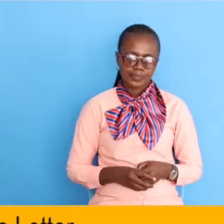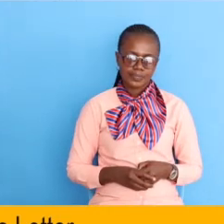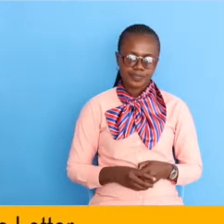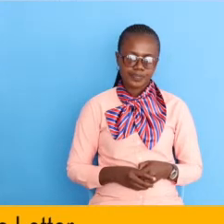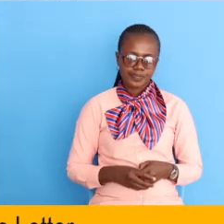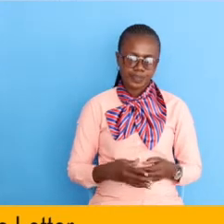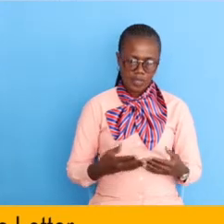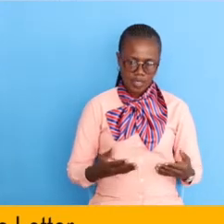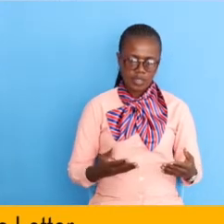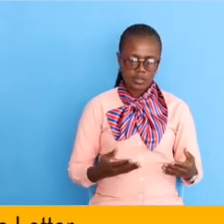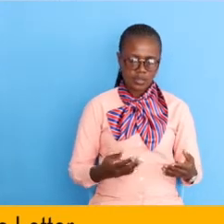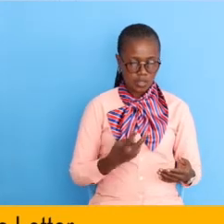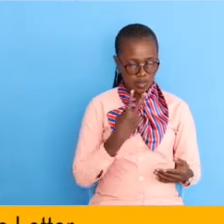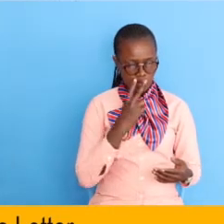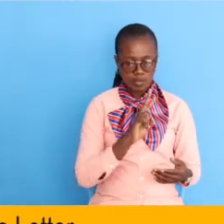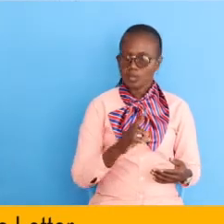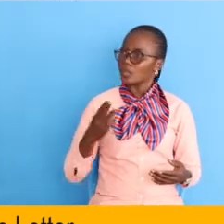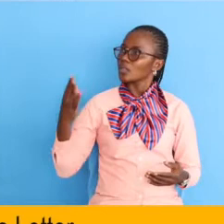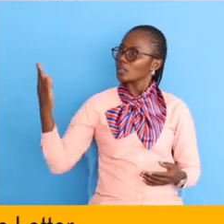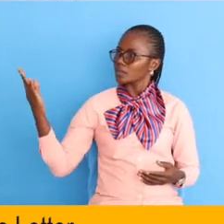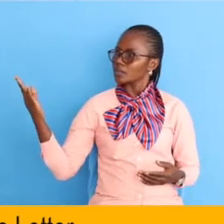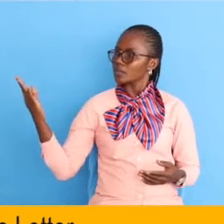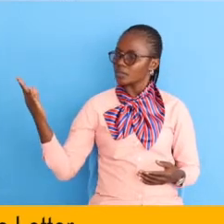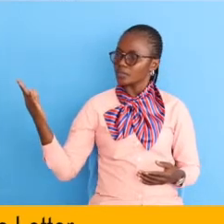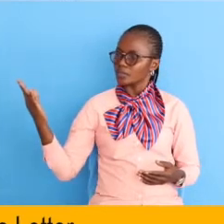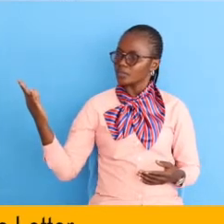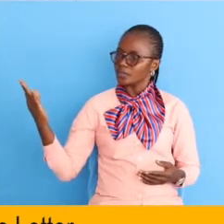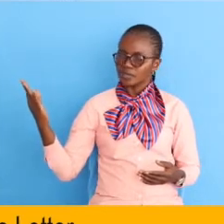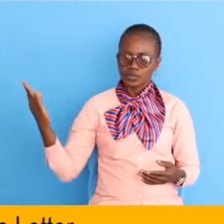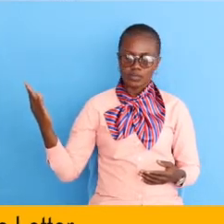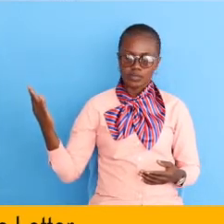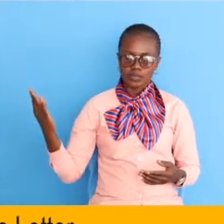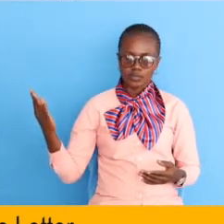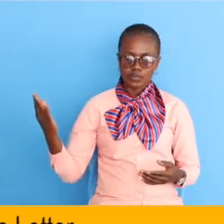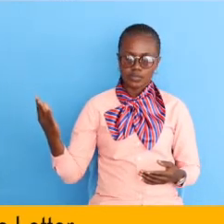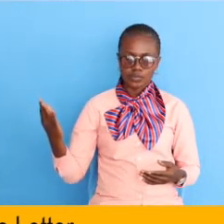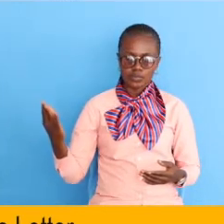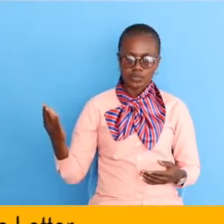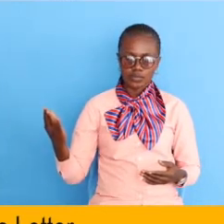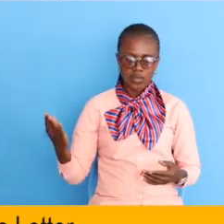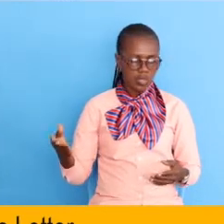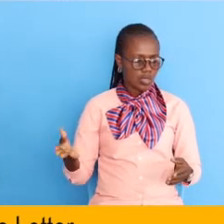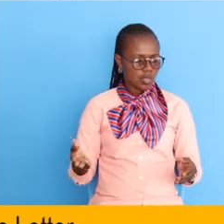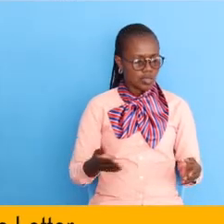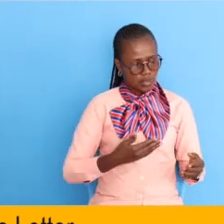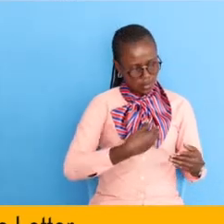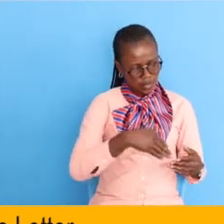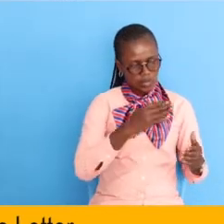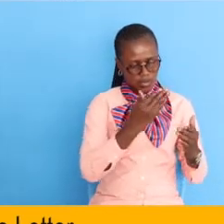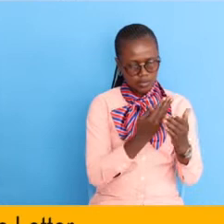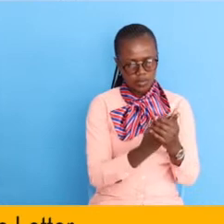And of course, as you can see here, it definitely has to correspond with the